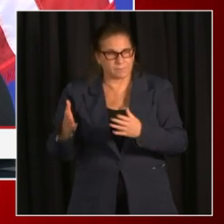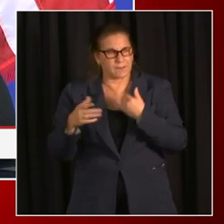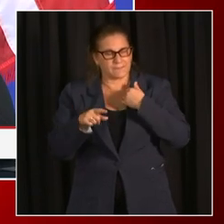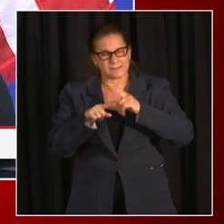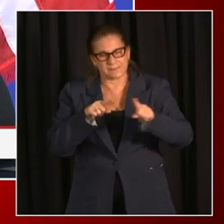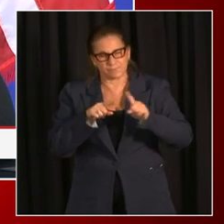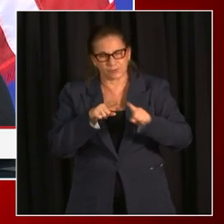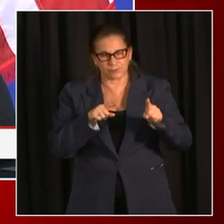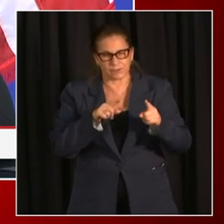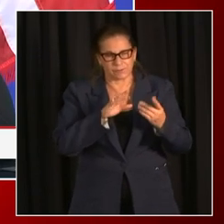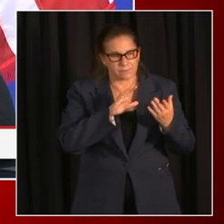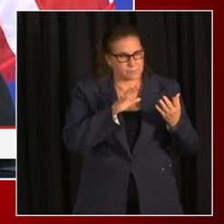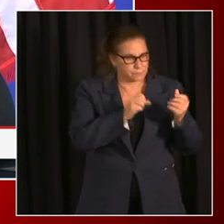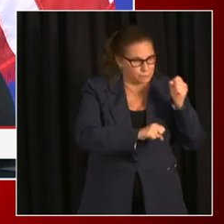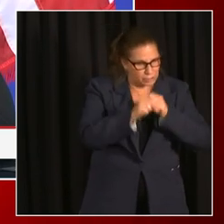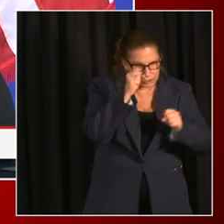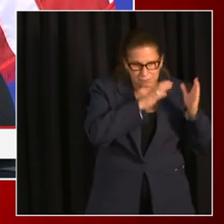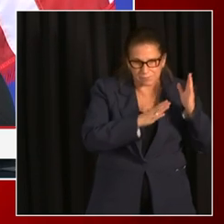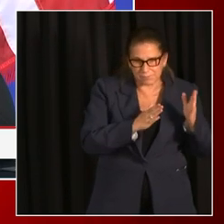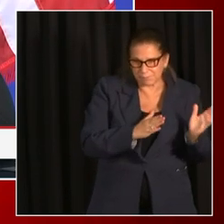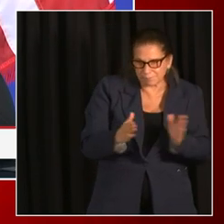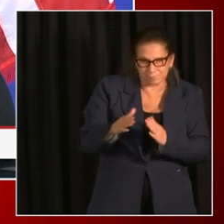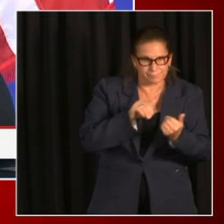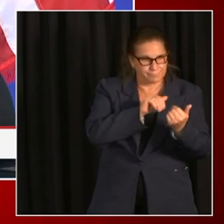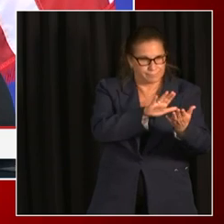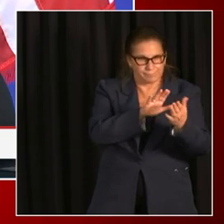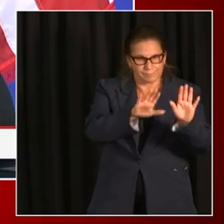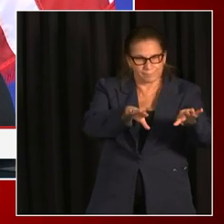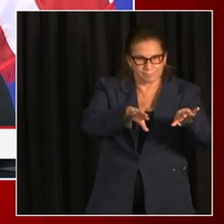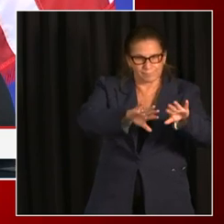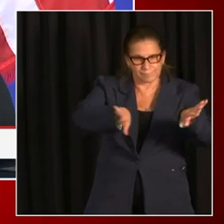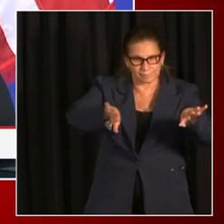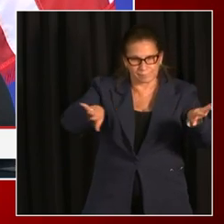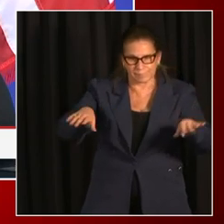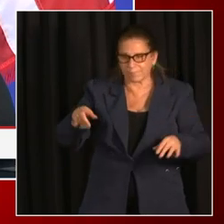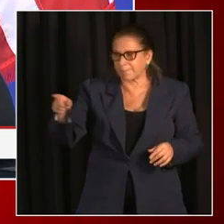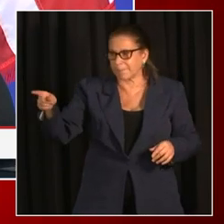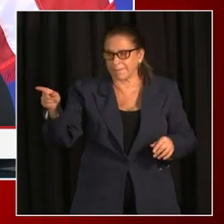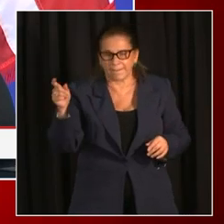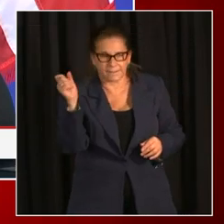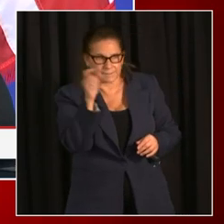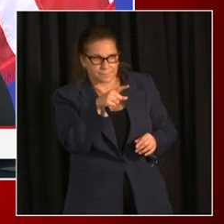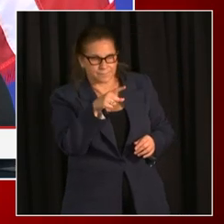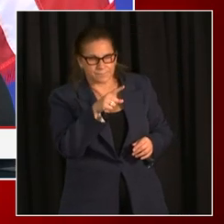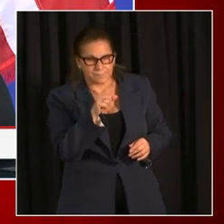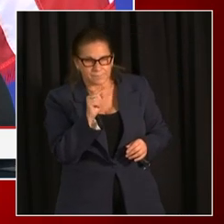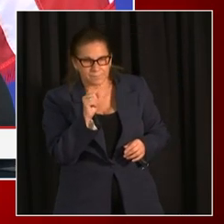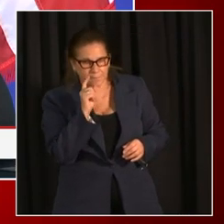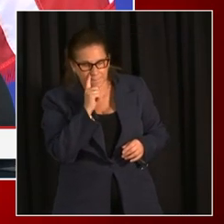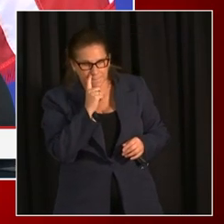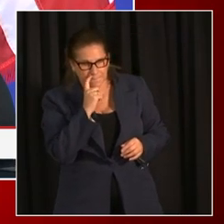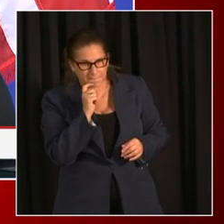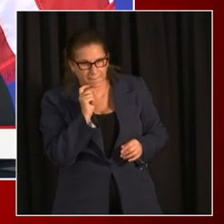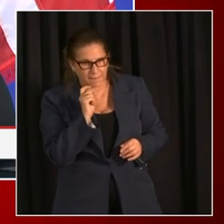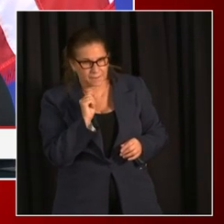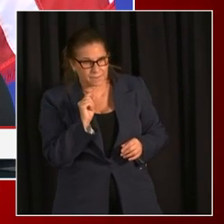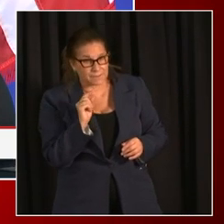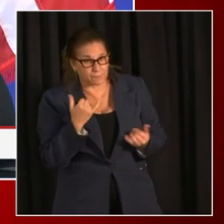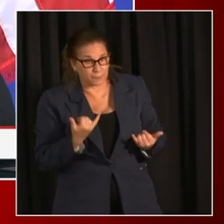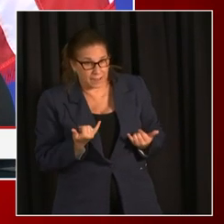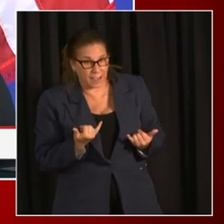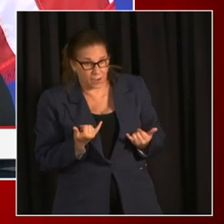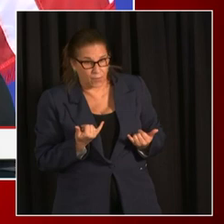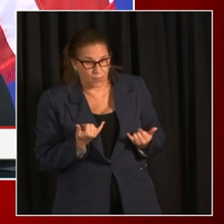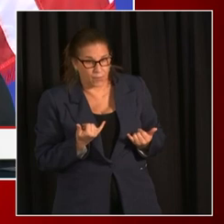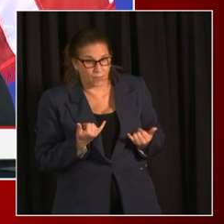considering other strategies, Tom, that would involve other government agencies, but right now,